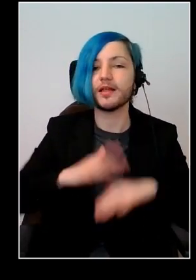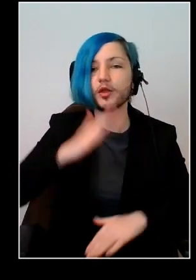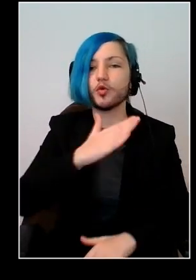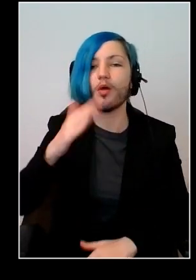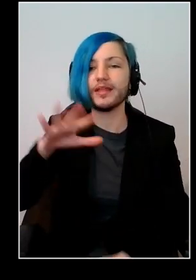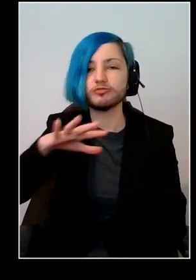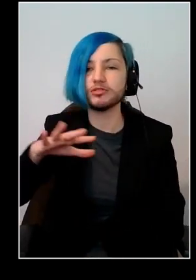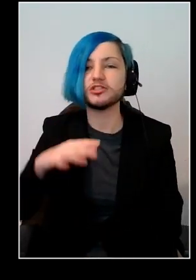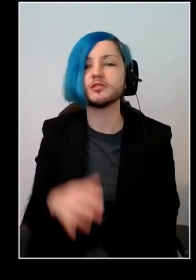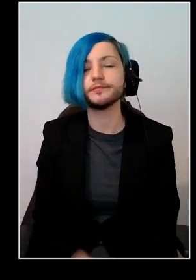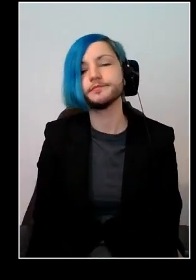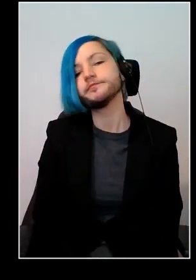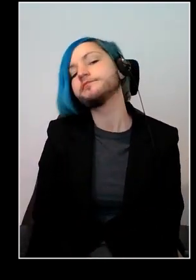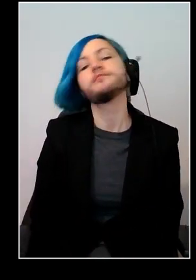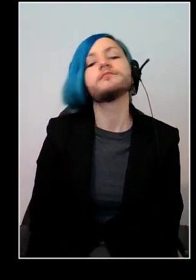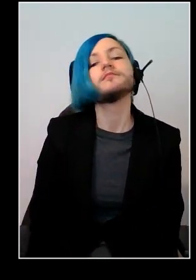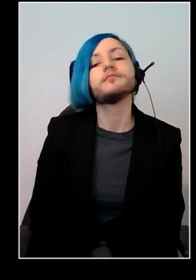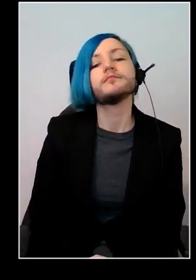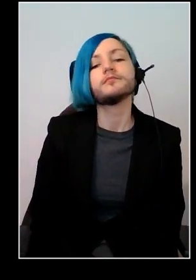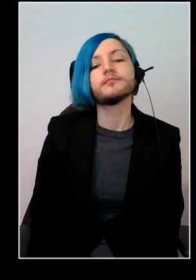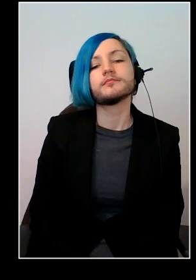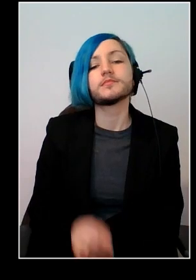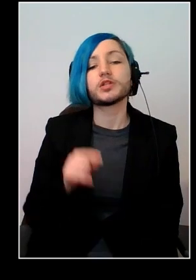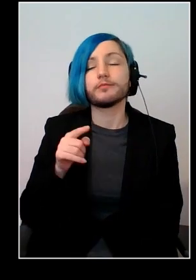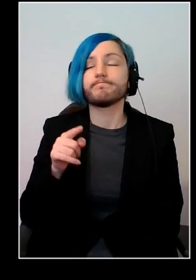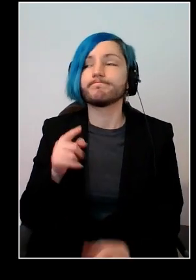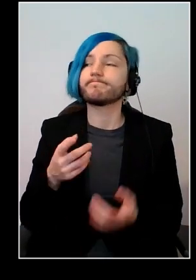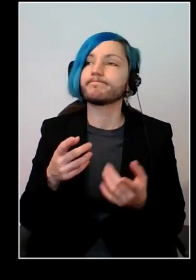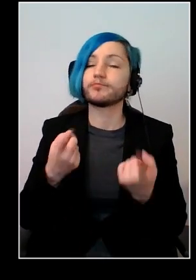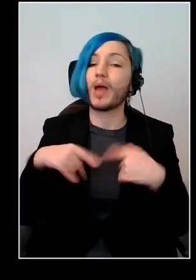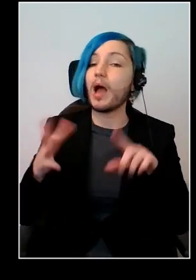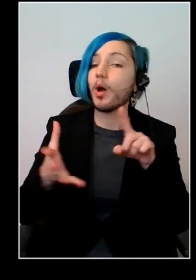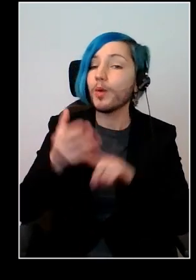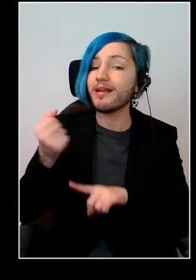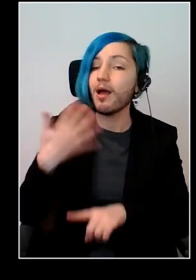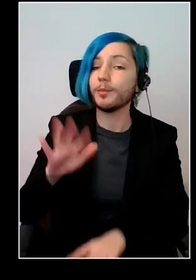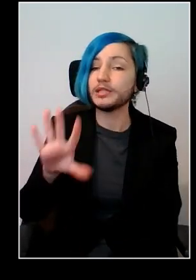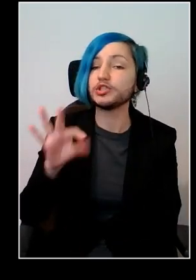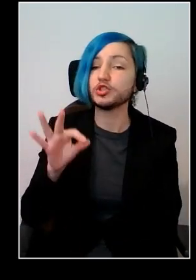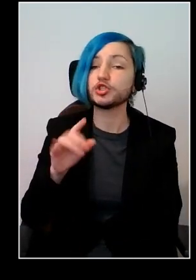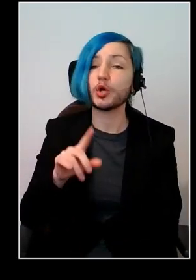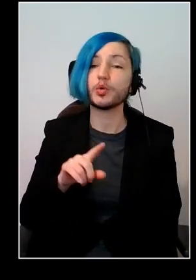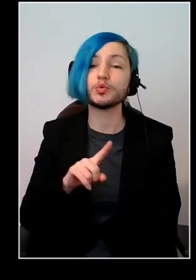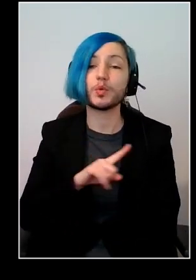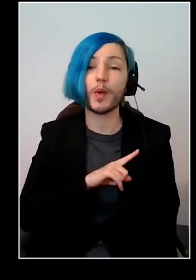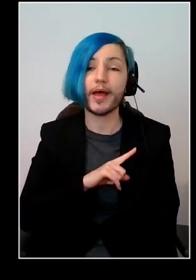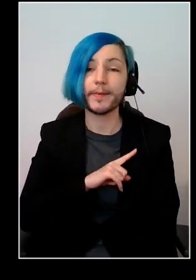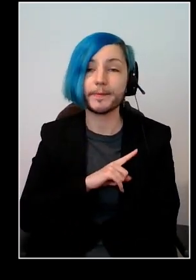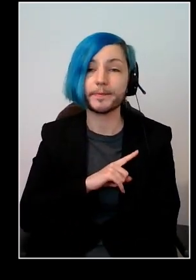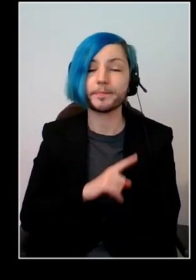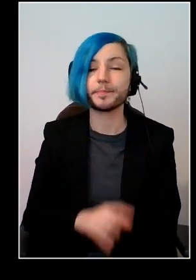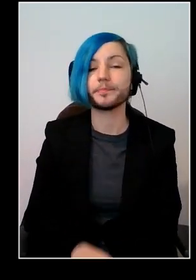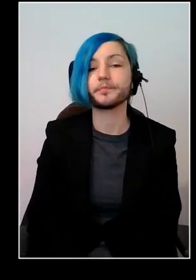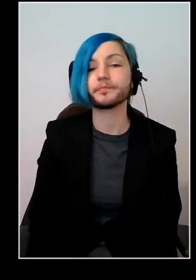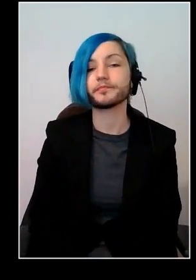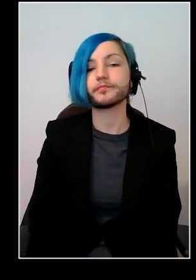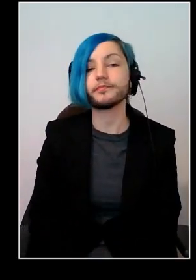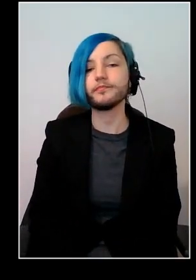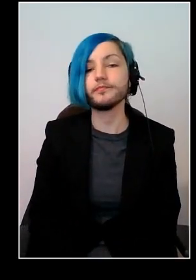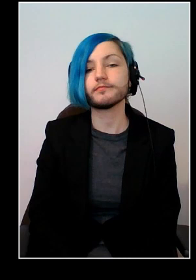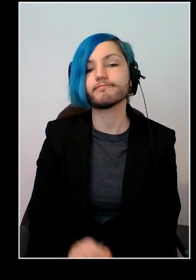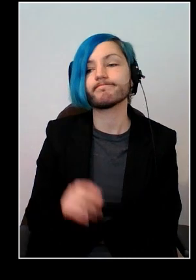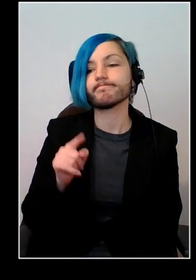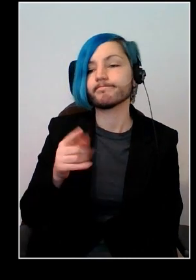region. This young ambassador was chosen for the award because they